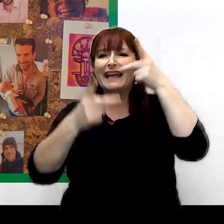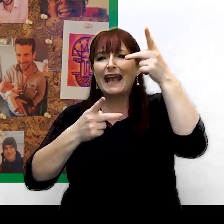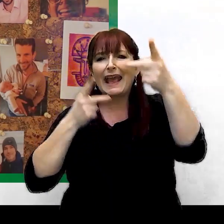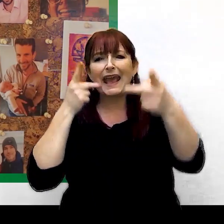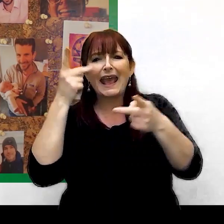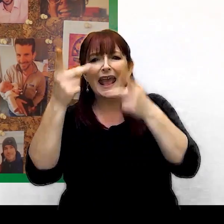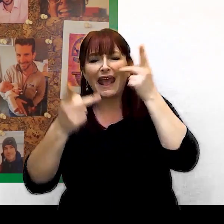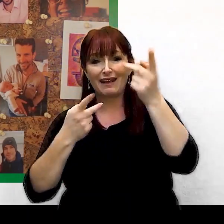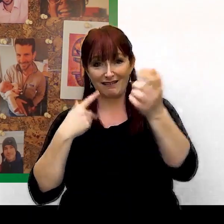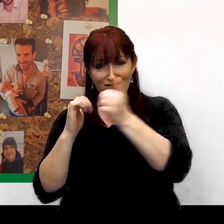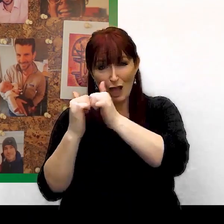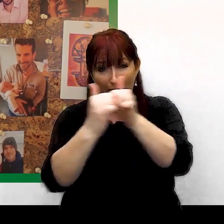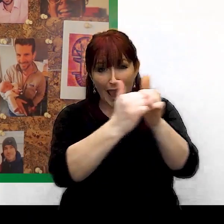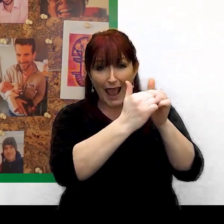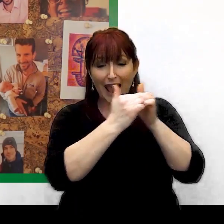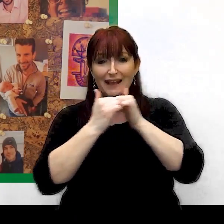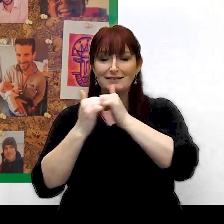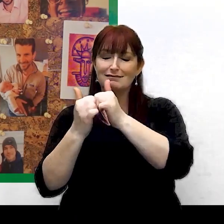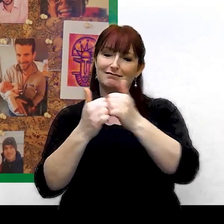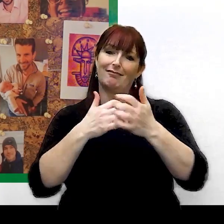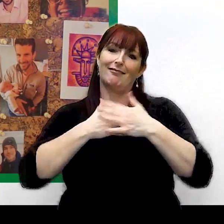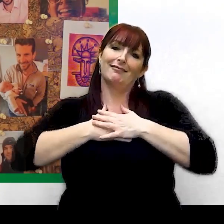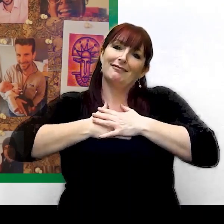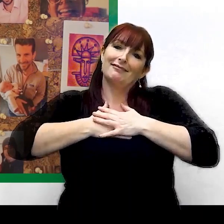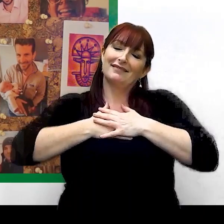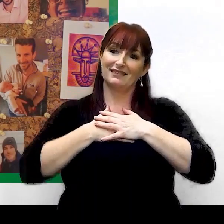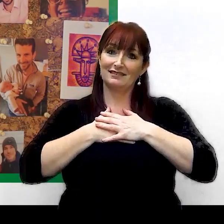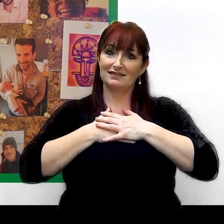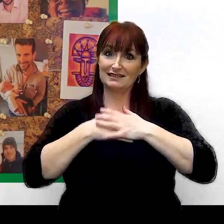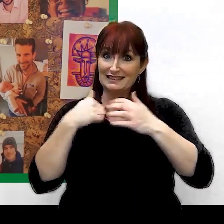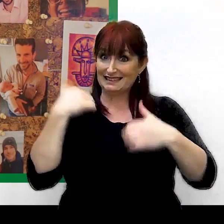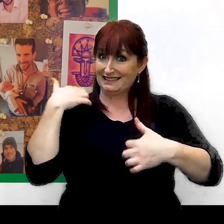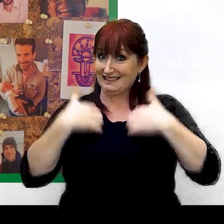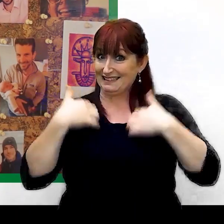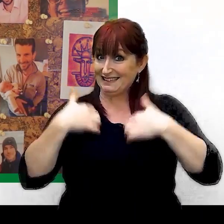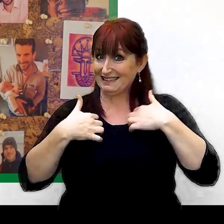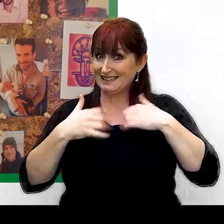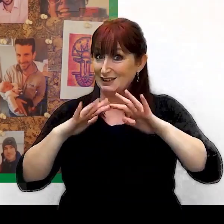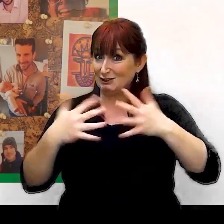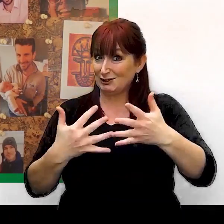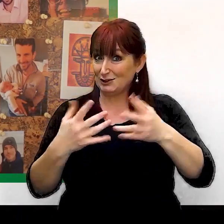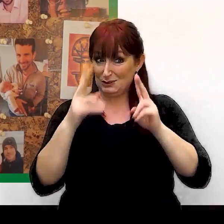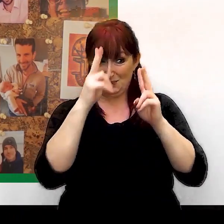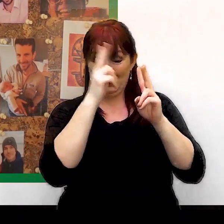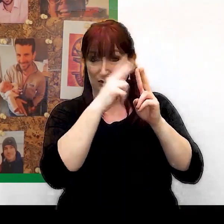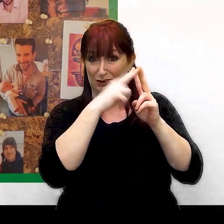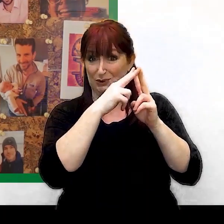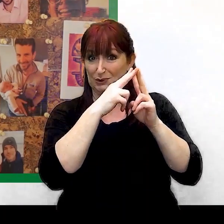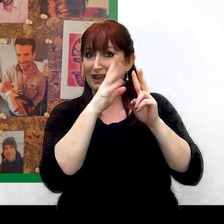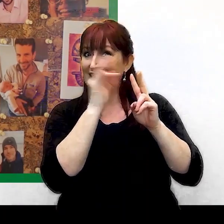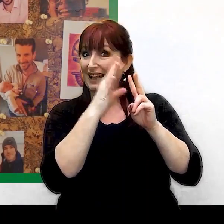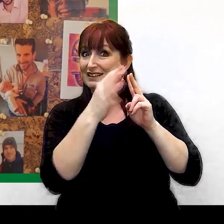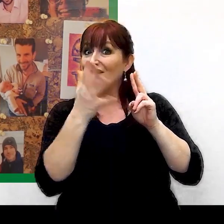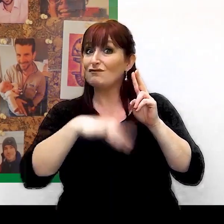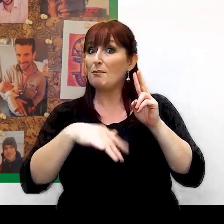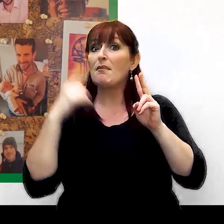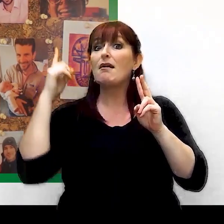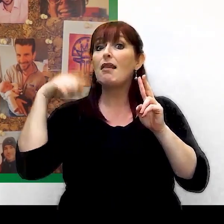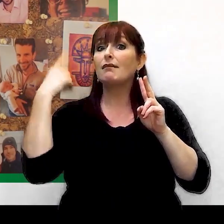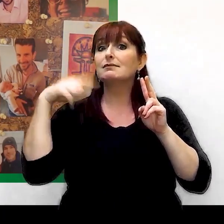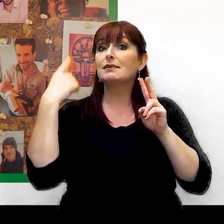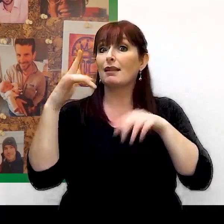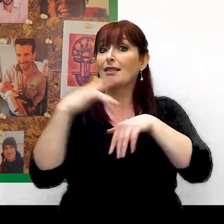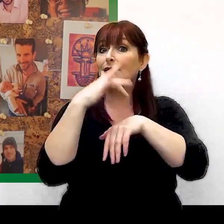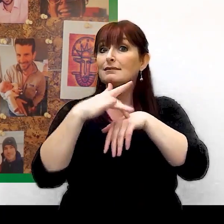with friends whenever the opportunity presents itself. And I am so excited today that our guests are the West